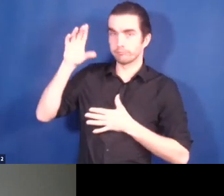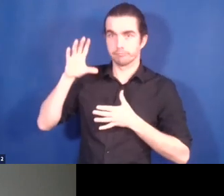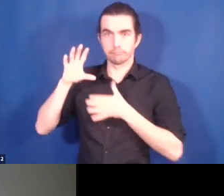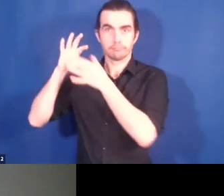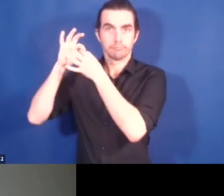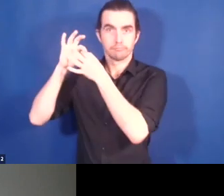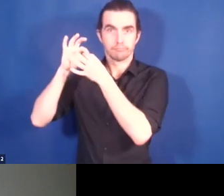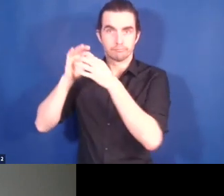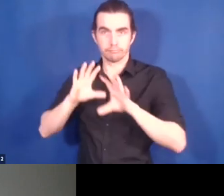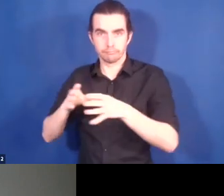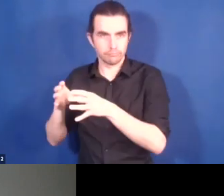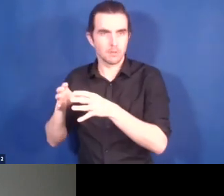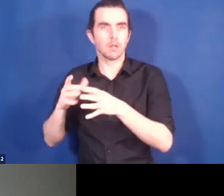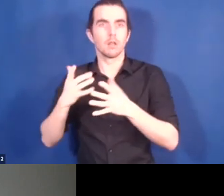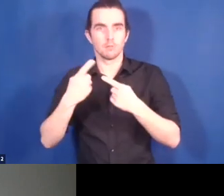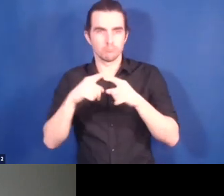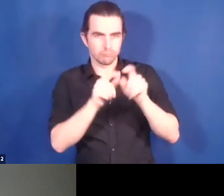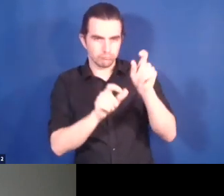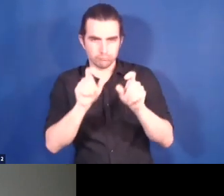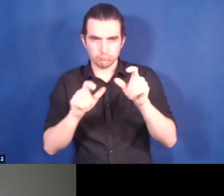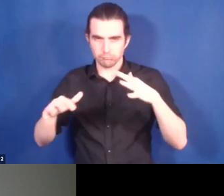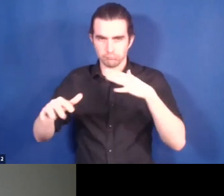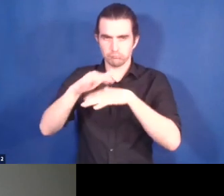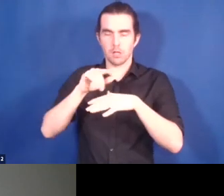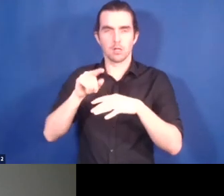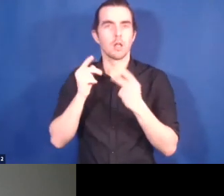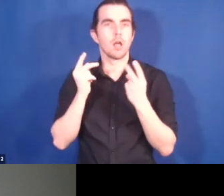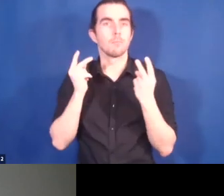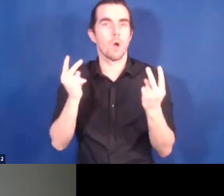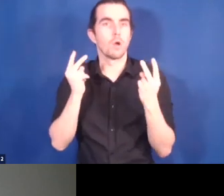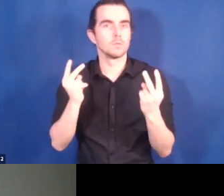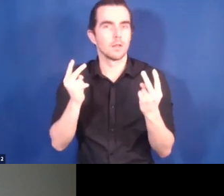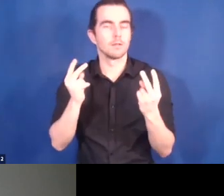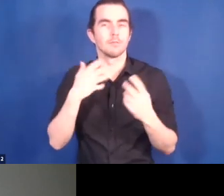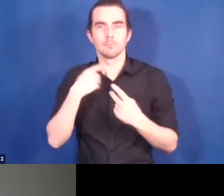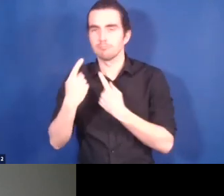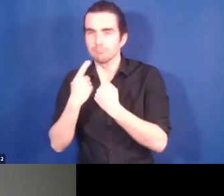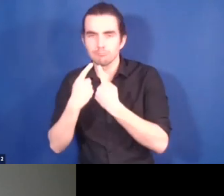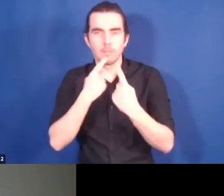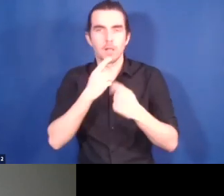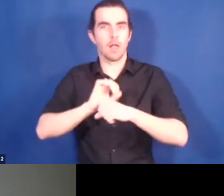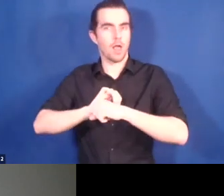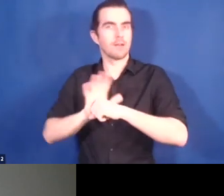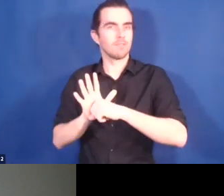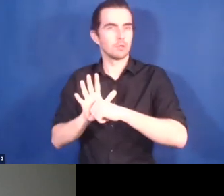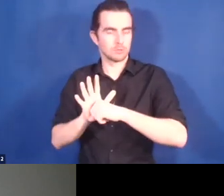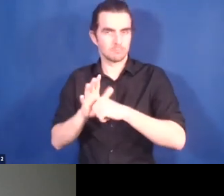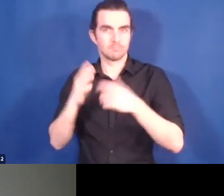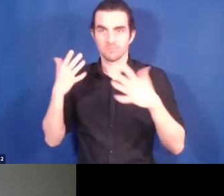incidentally caused was fear of persons from